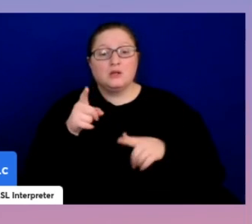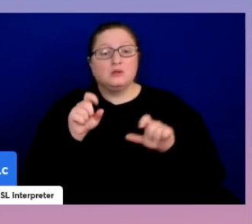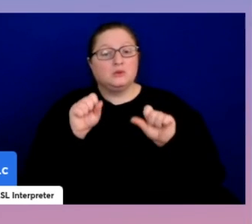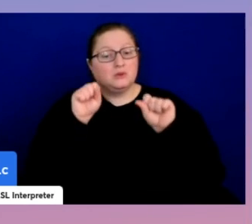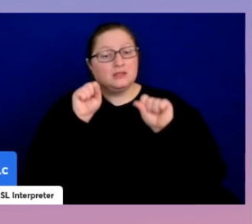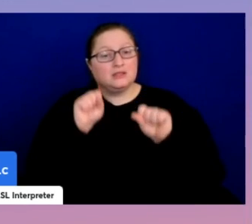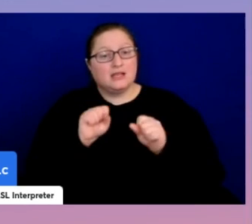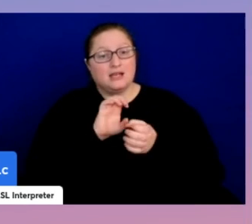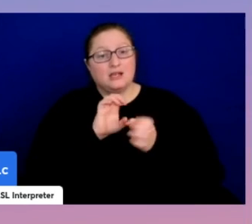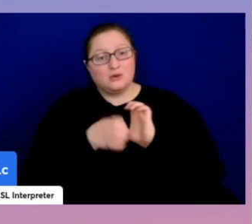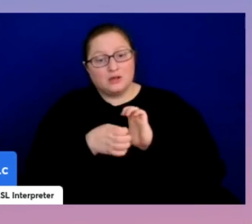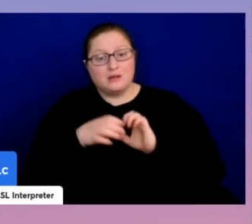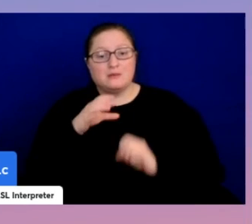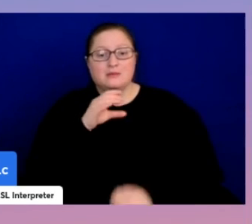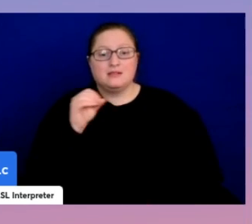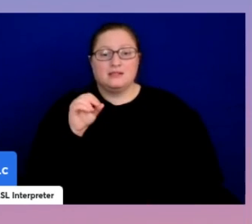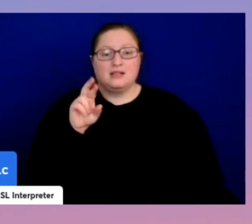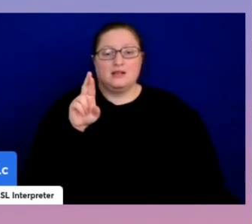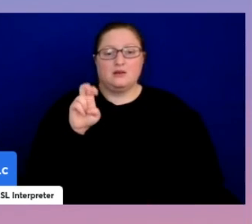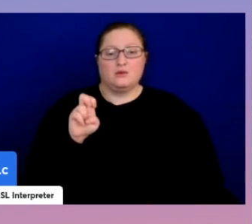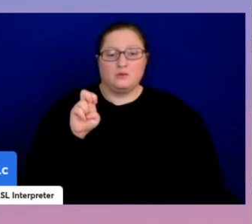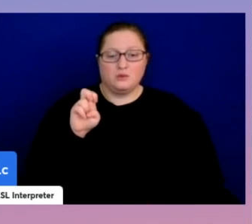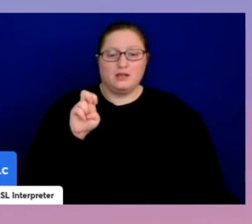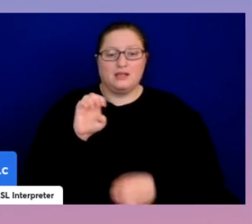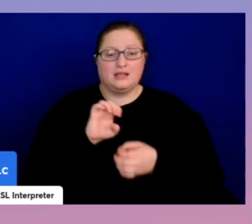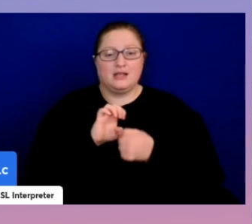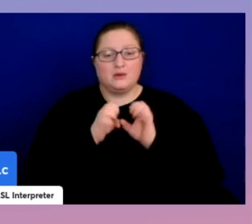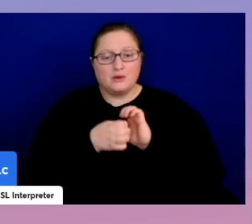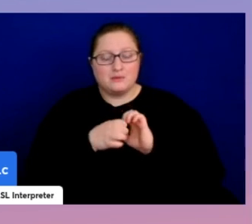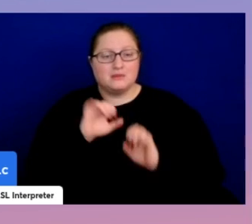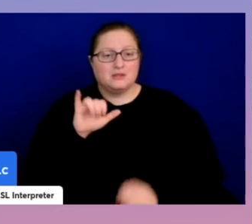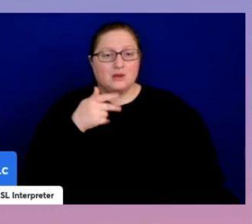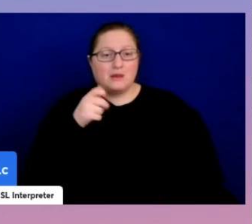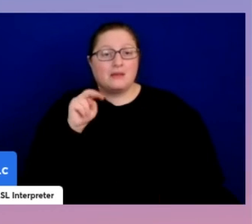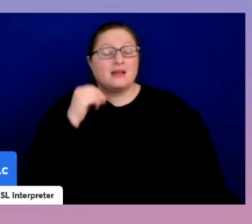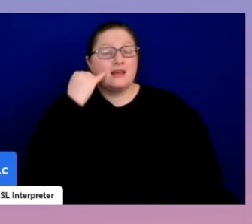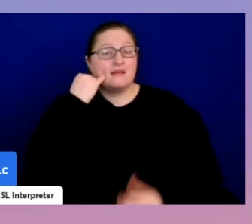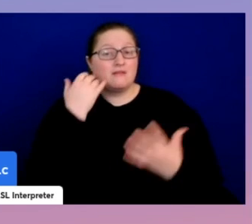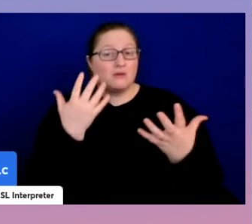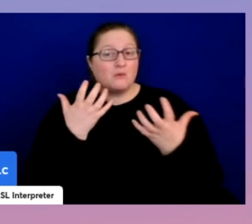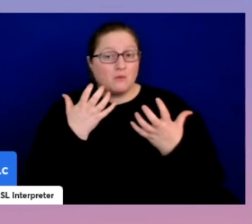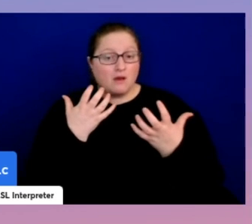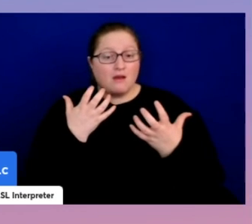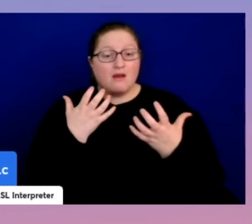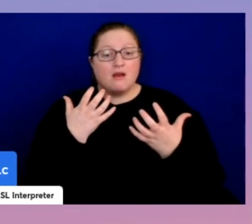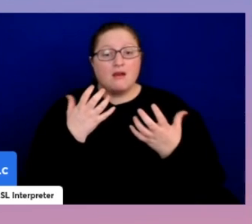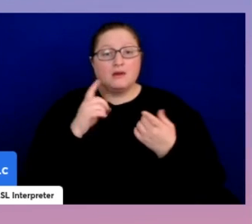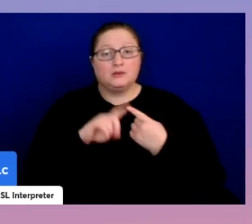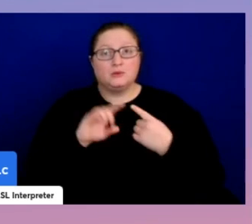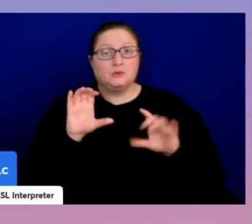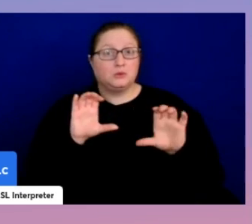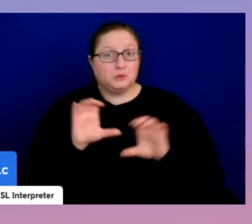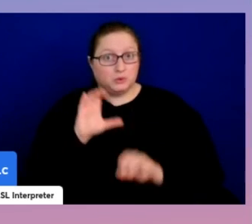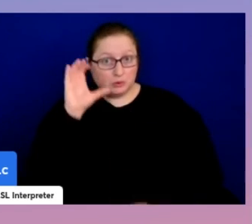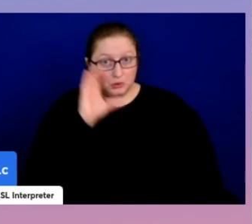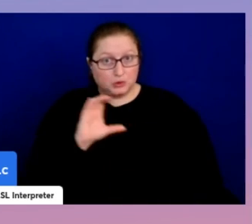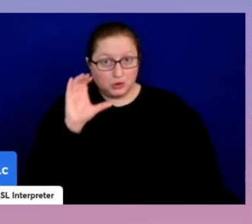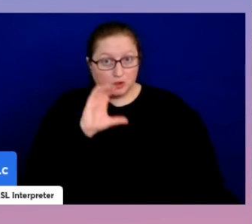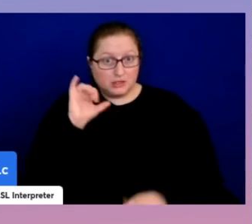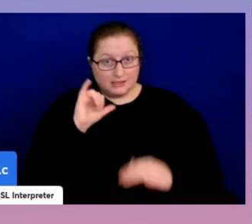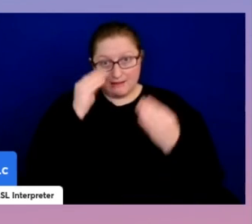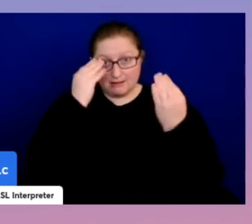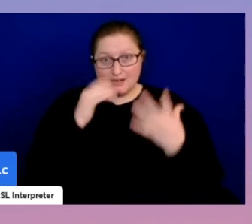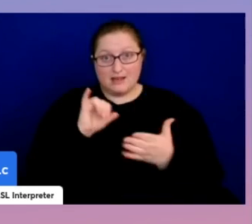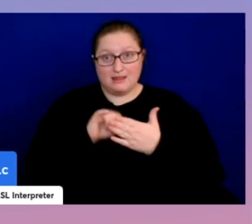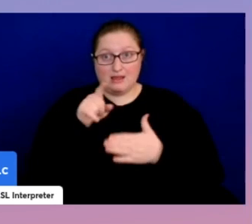and decrypt by the application. And if you would like to search the data that you